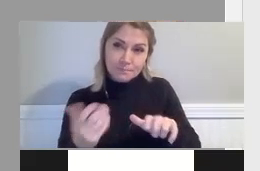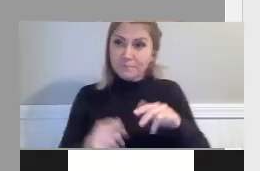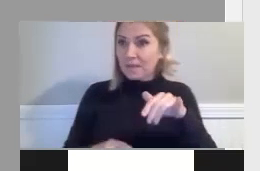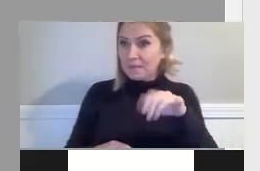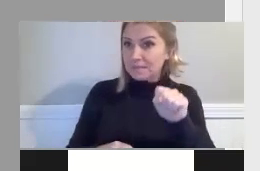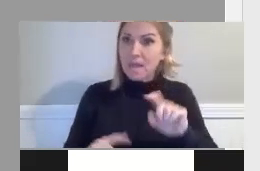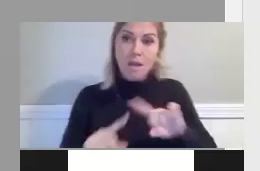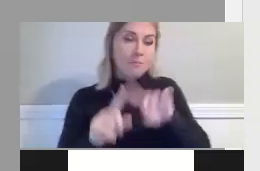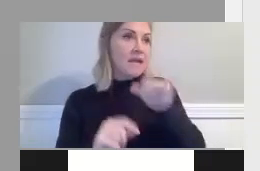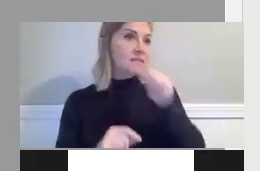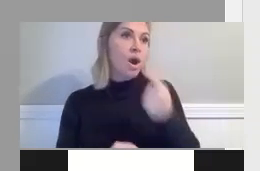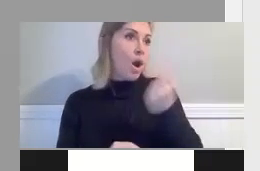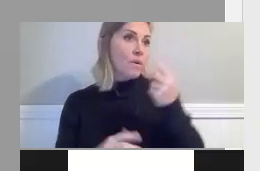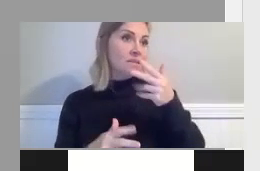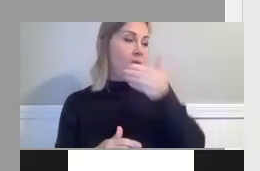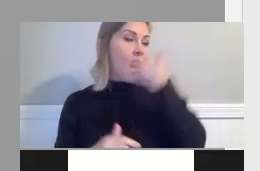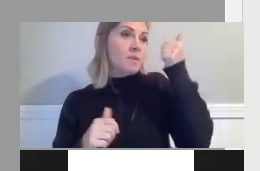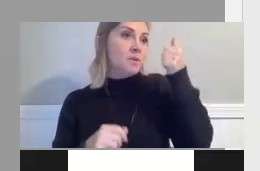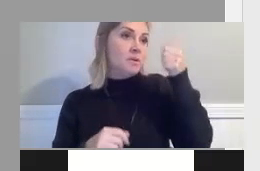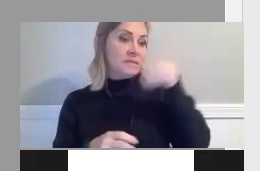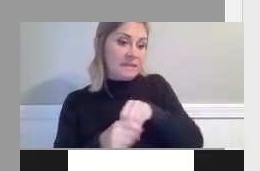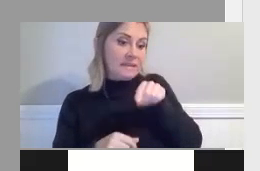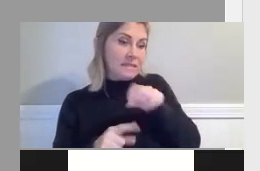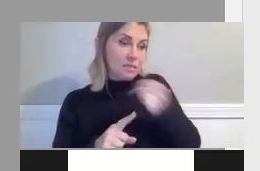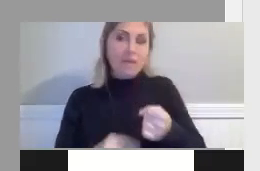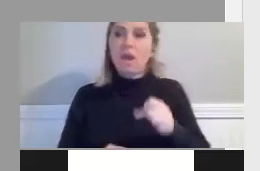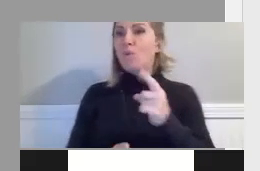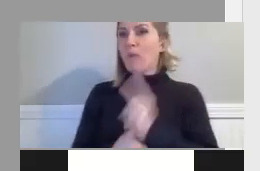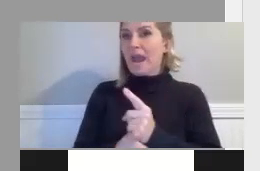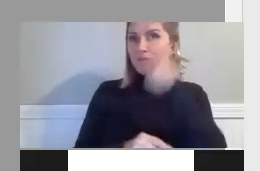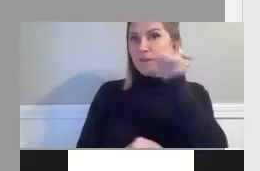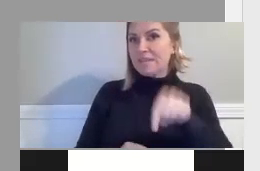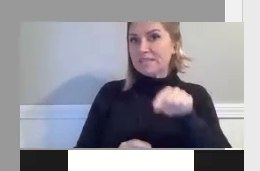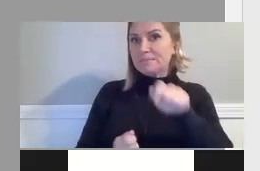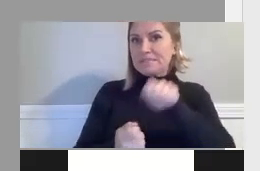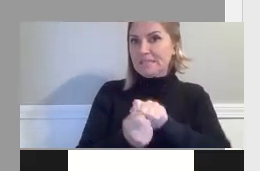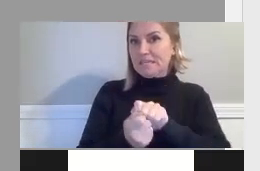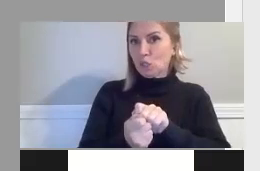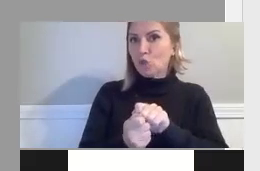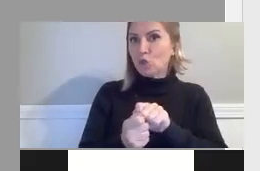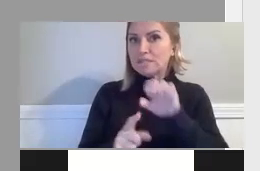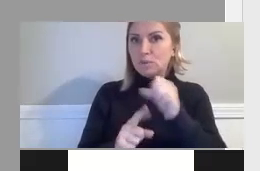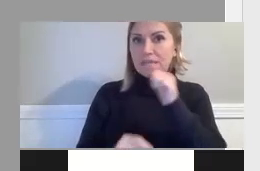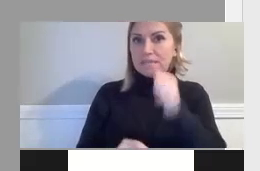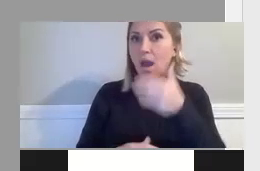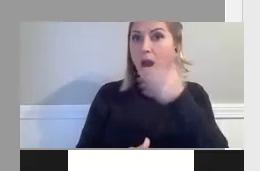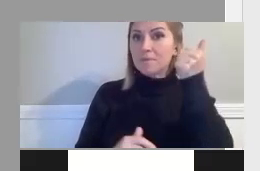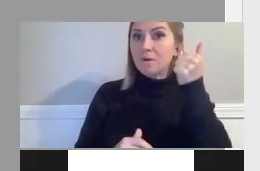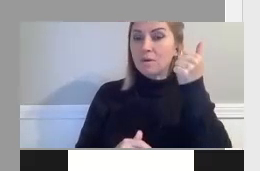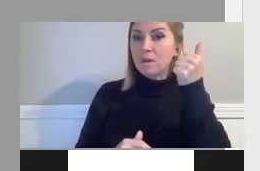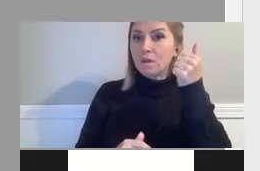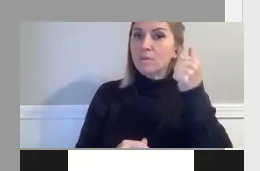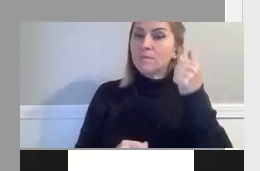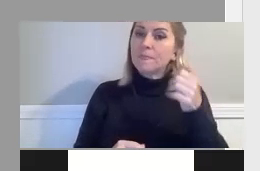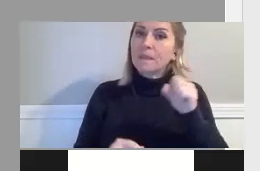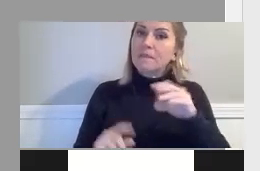algorithm, but it's not optimal in this particular case? Yes, in this particular case, it is not optimal because we are going to get the opposite of that, but it is still